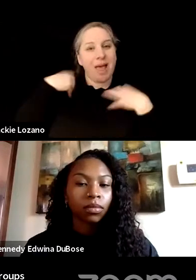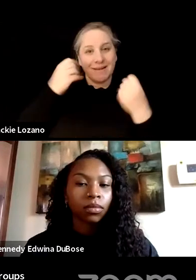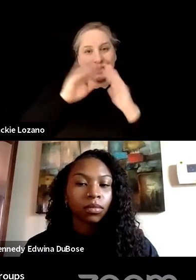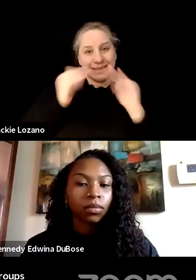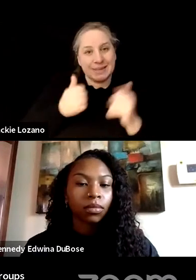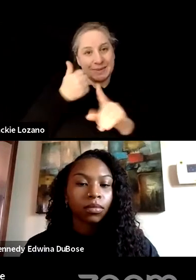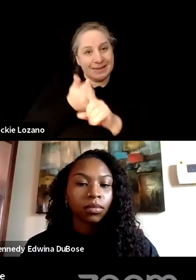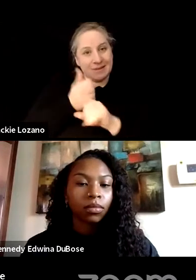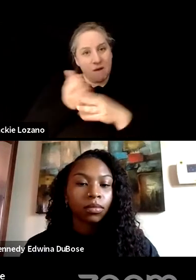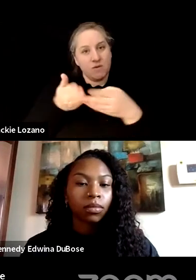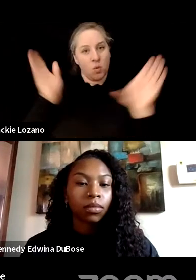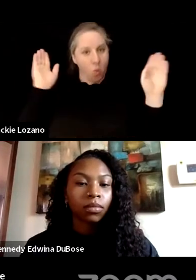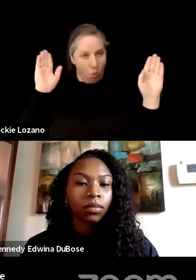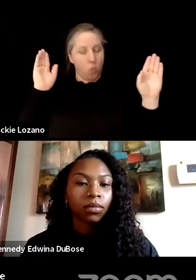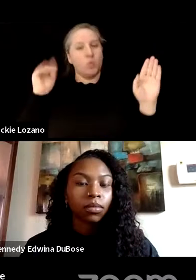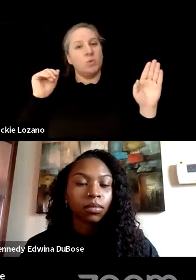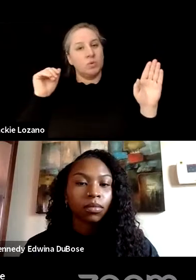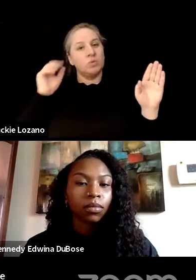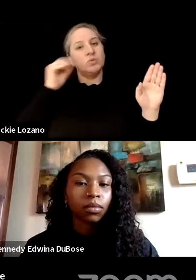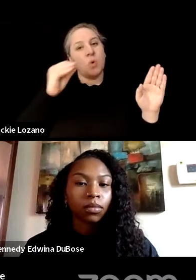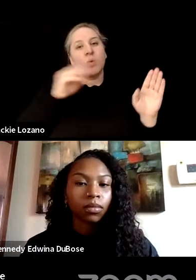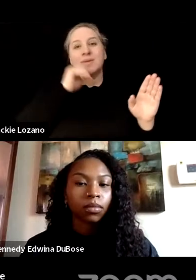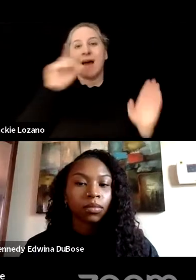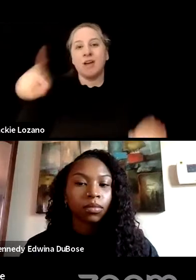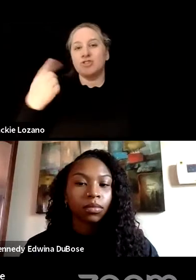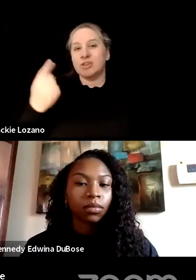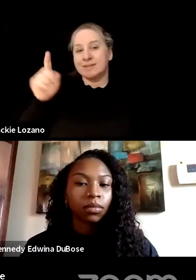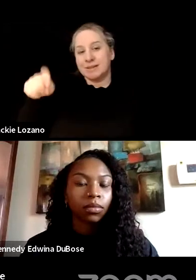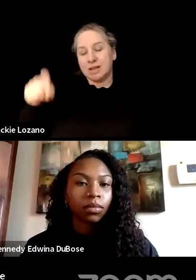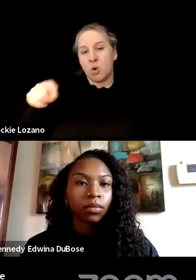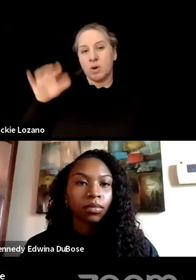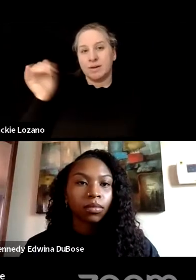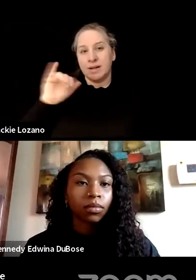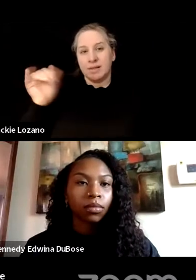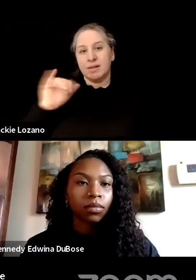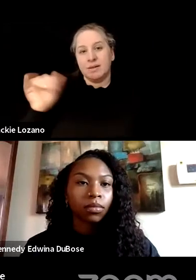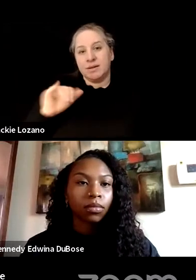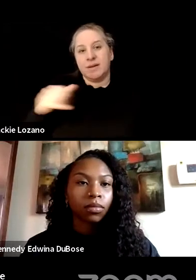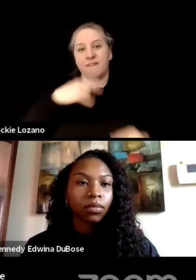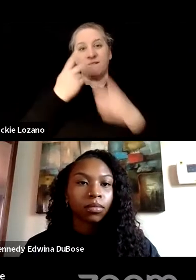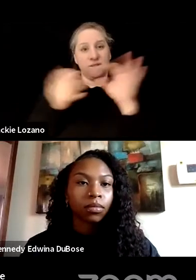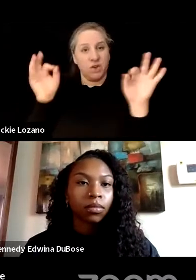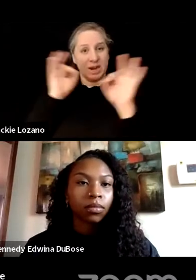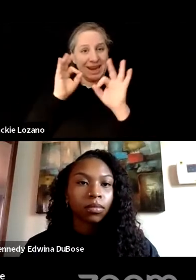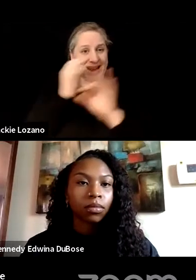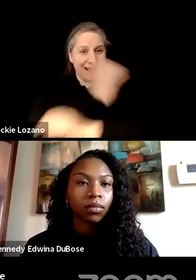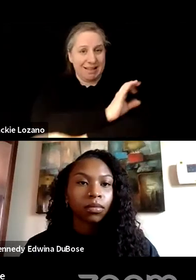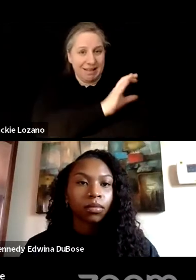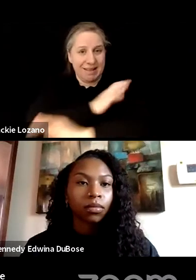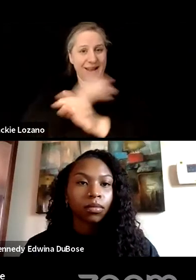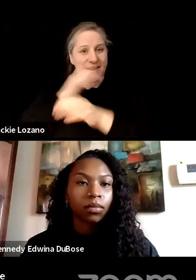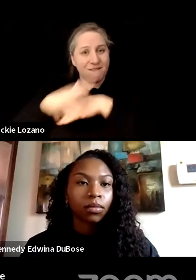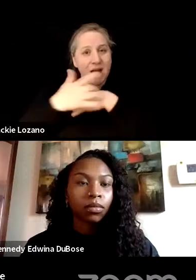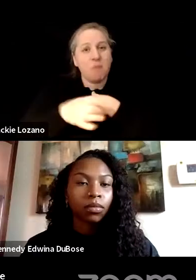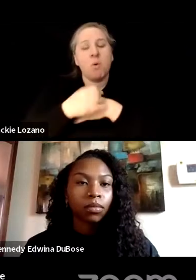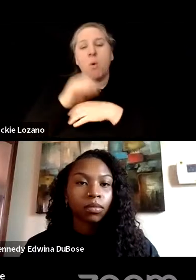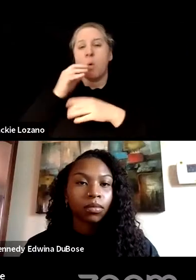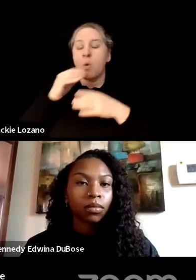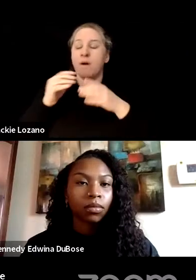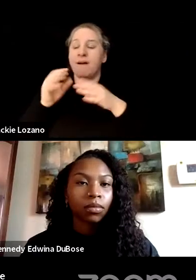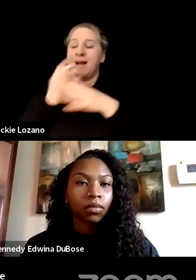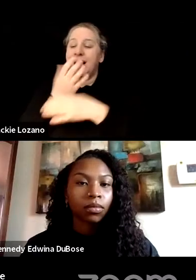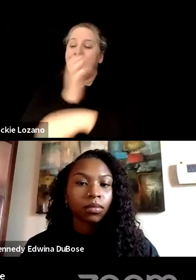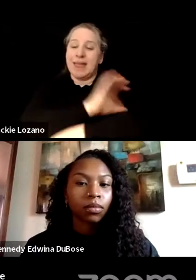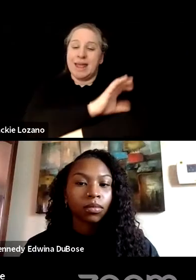as a whole. So, you know, not necessarily going to, like, there's a free clinic available or a clinic around the corner or down the street.